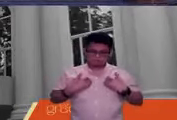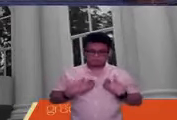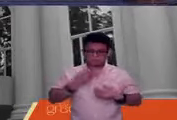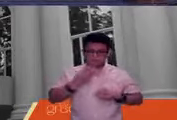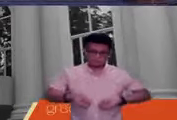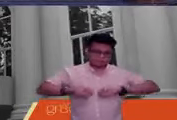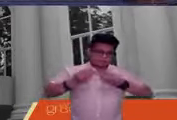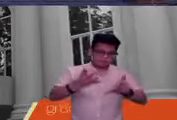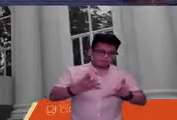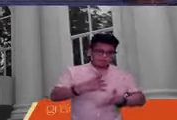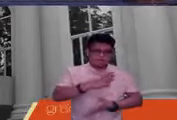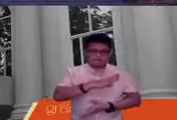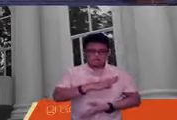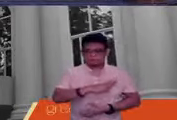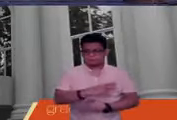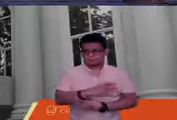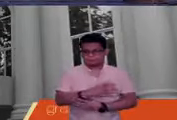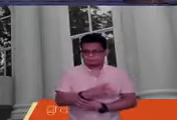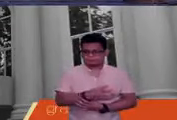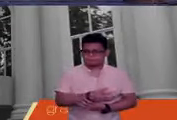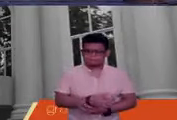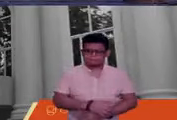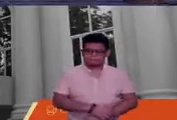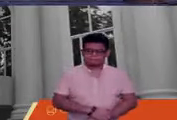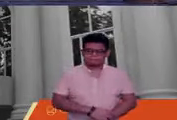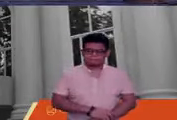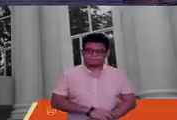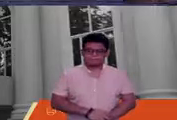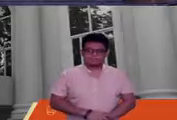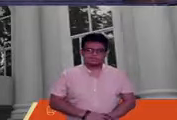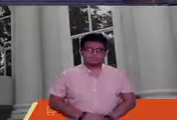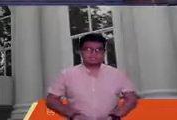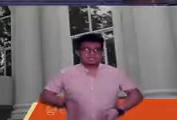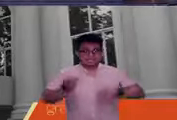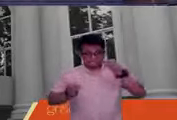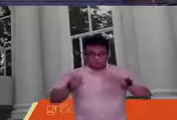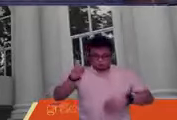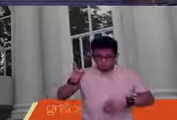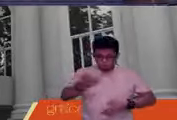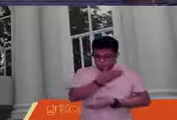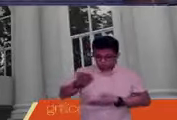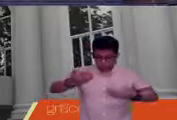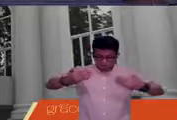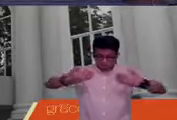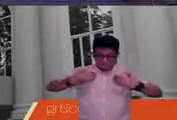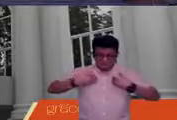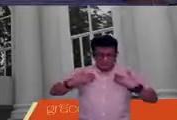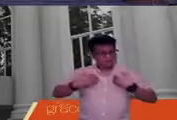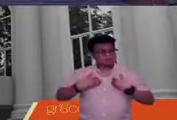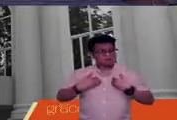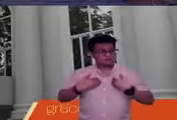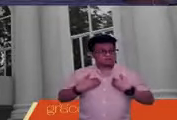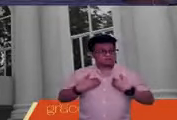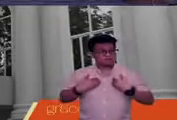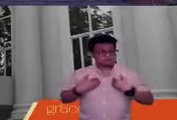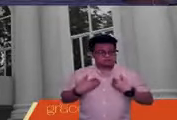shall be given, and he that hath not, from him shall be taken, even that which he hath. Mga